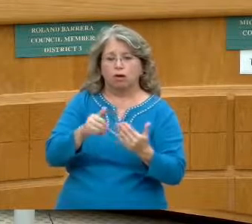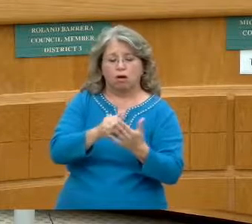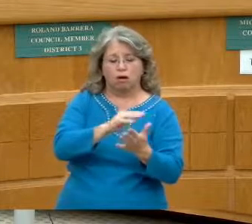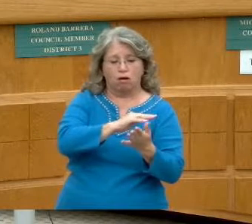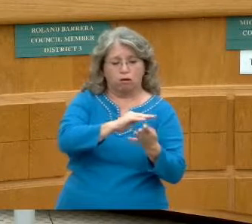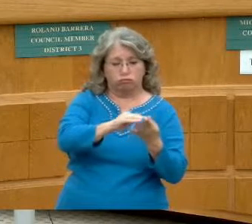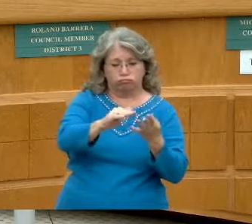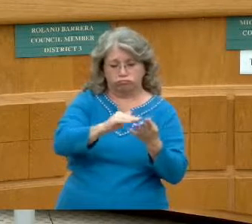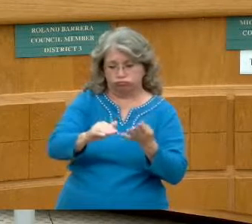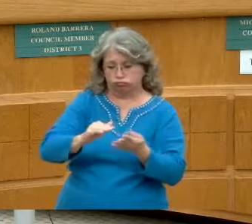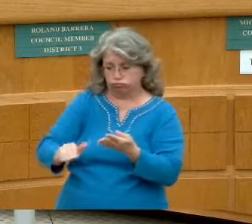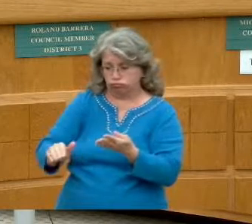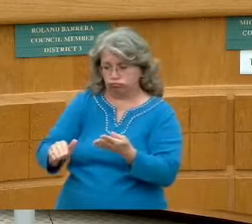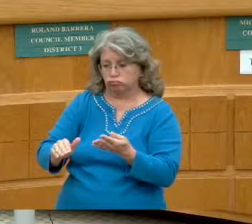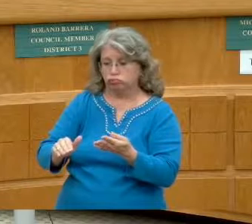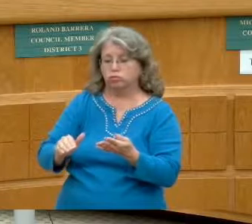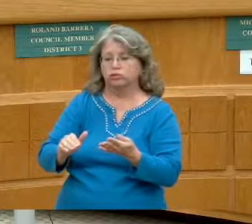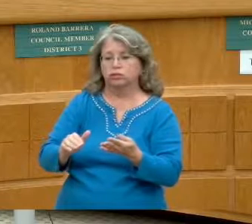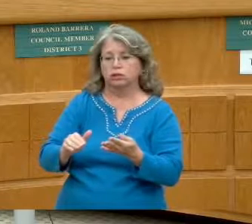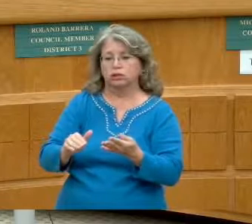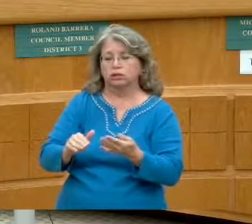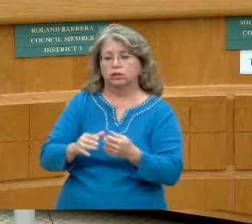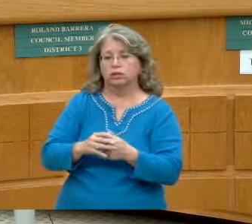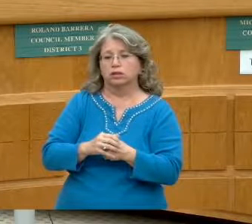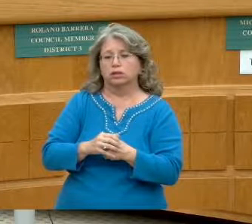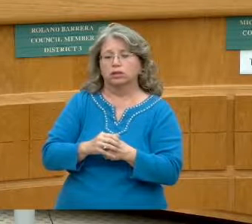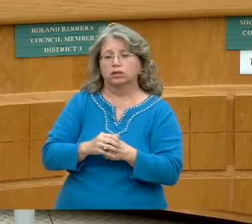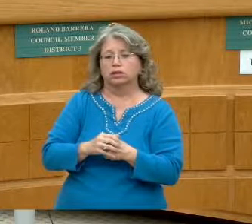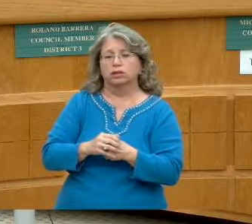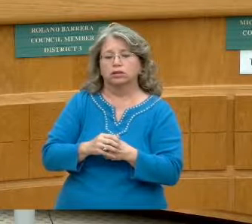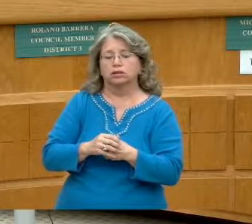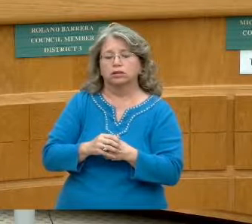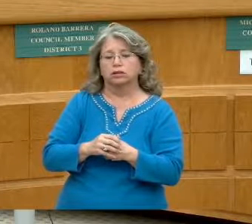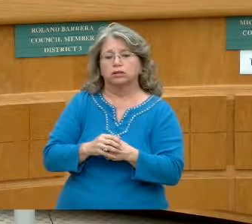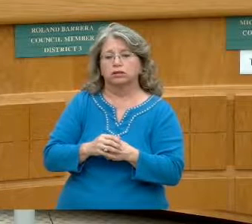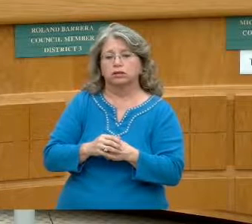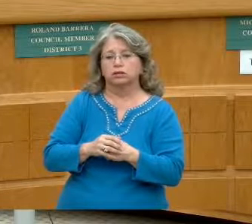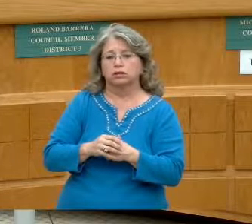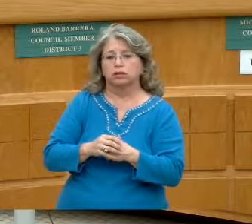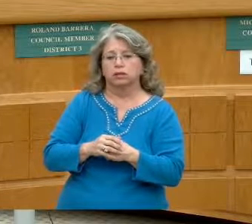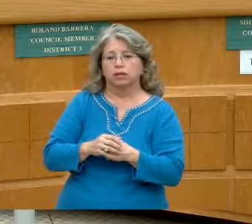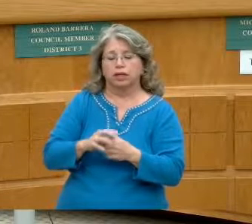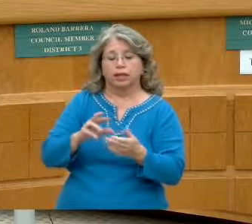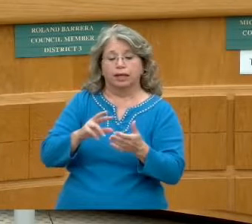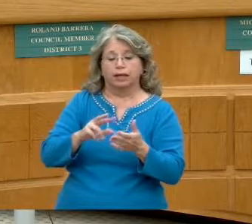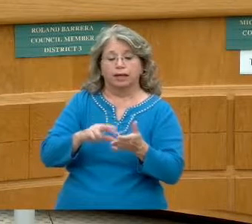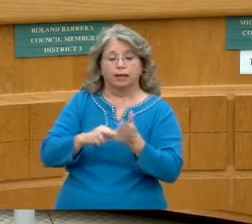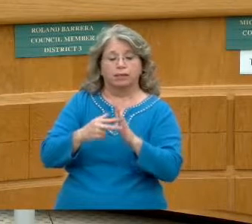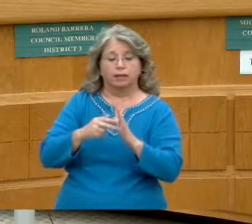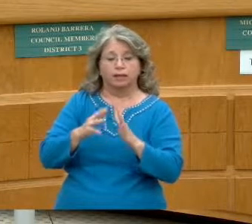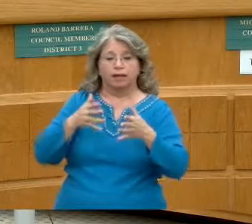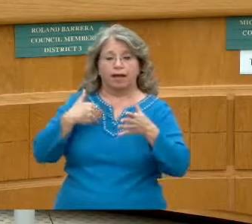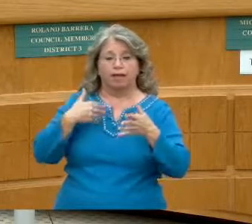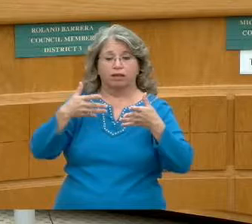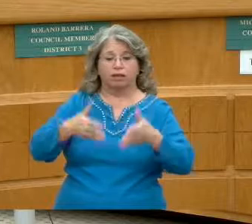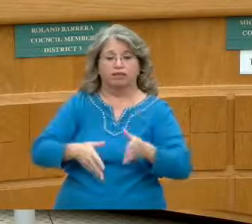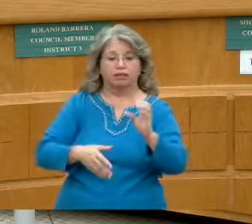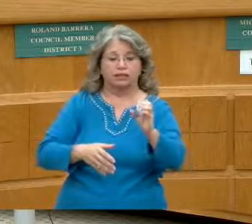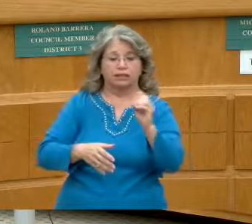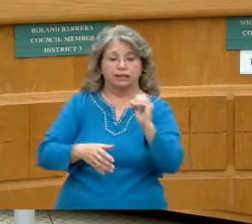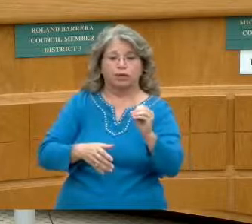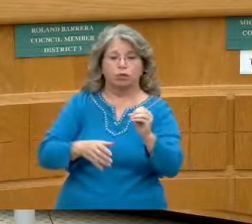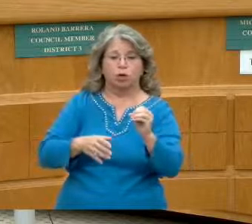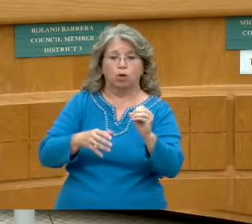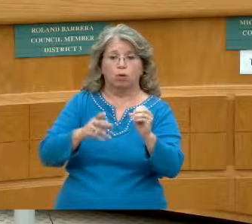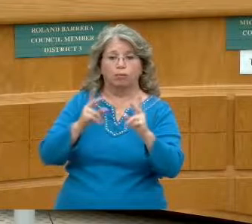and 7 detention, and the 2 that were already released yesterday, the 2 firefighters, we will have 0 persons in quarantine in terms of city